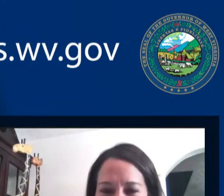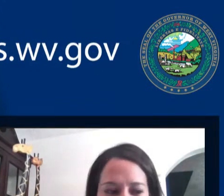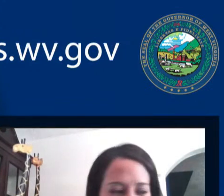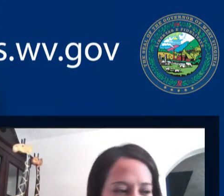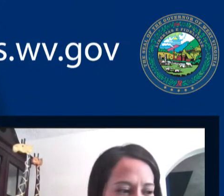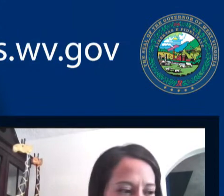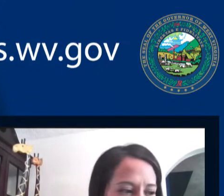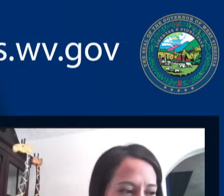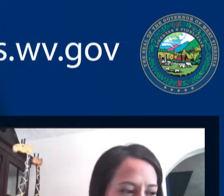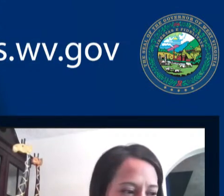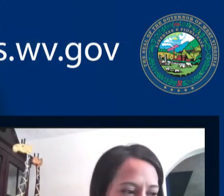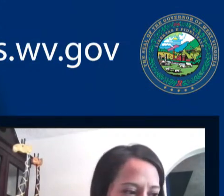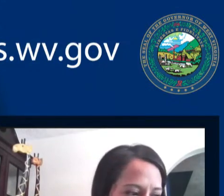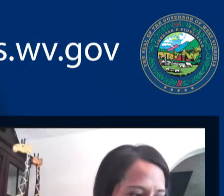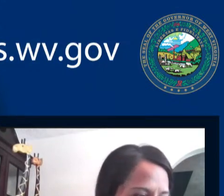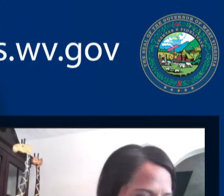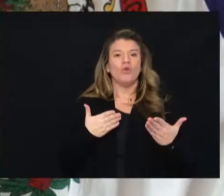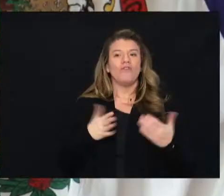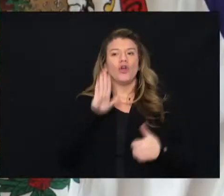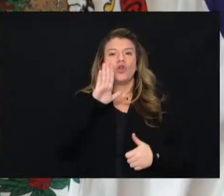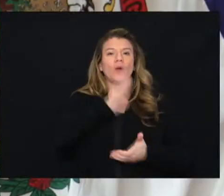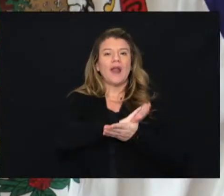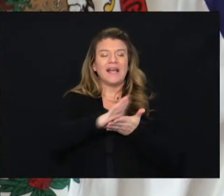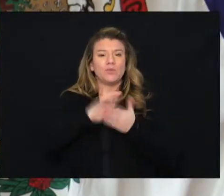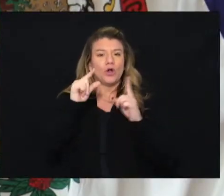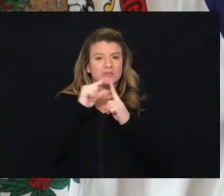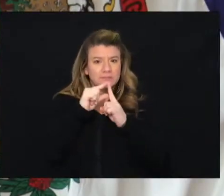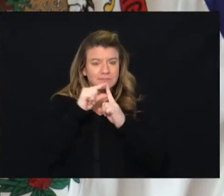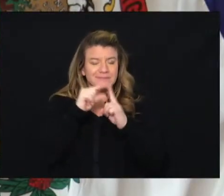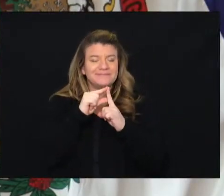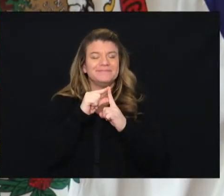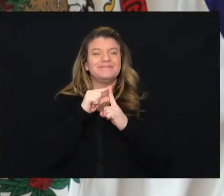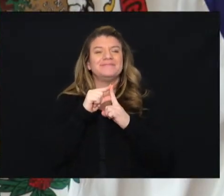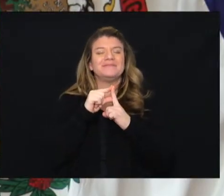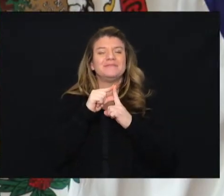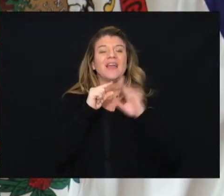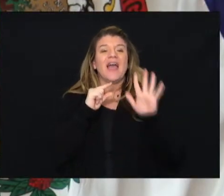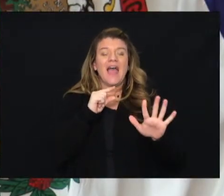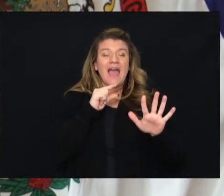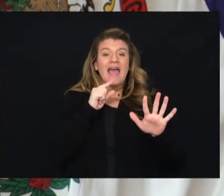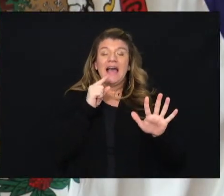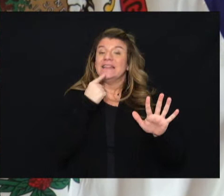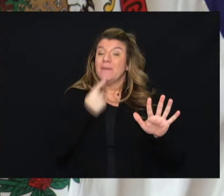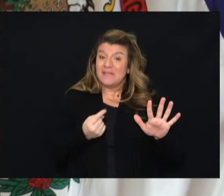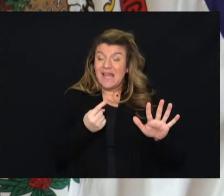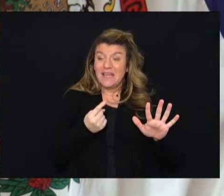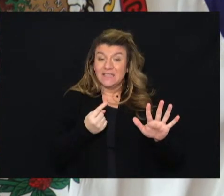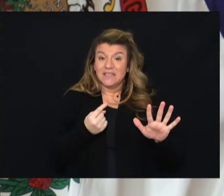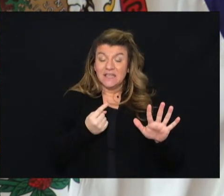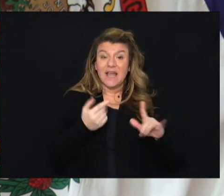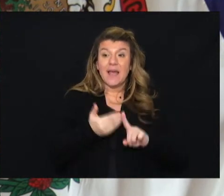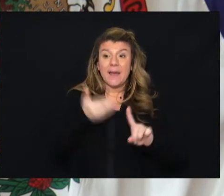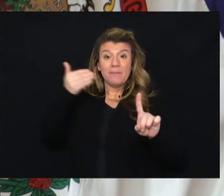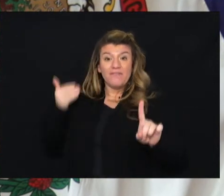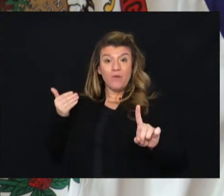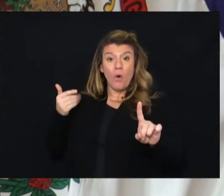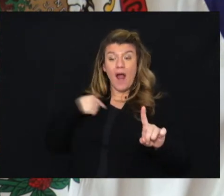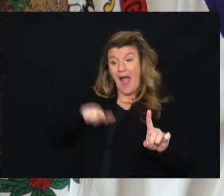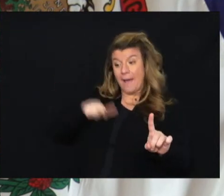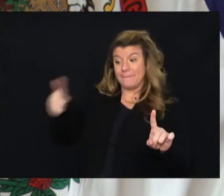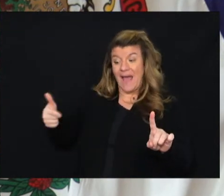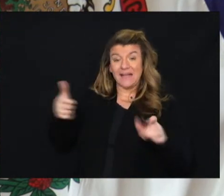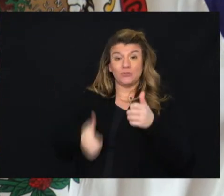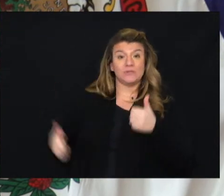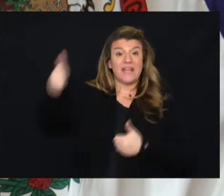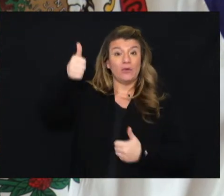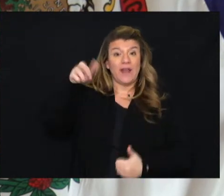everything. But thank you for your kind words, and let me just say this. You know, before I pass to Secretary